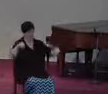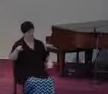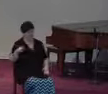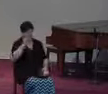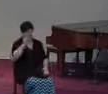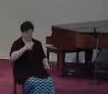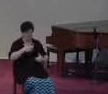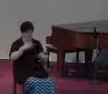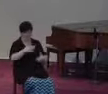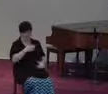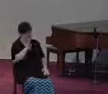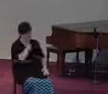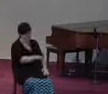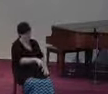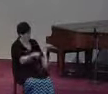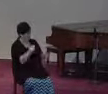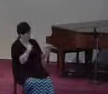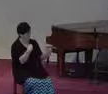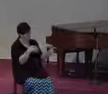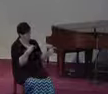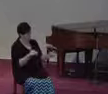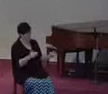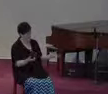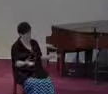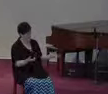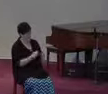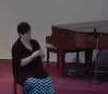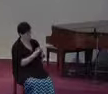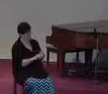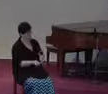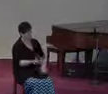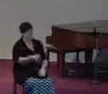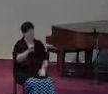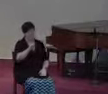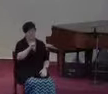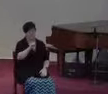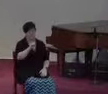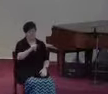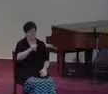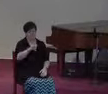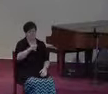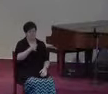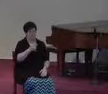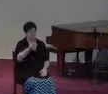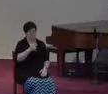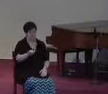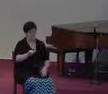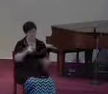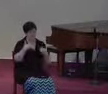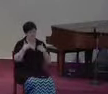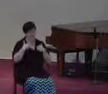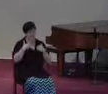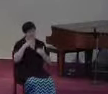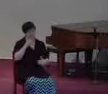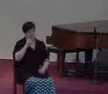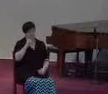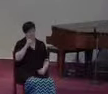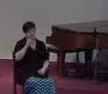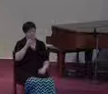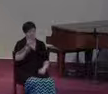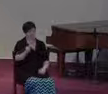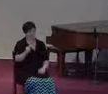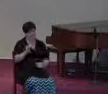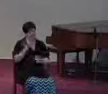It was shopping. Zachary has a condition that made shopping difficult for him. Many of you may not have known this. He